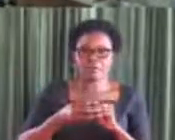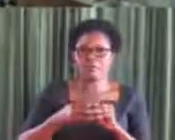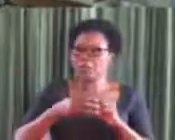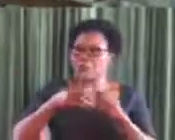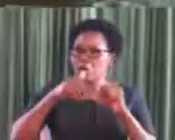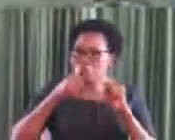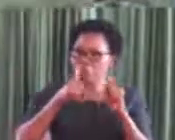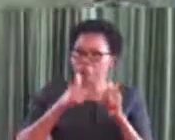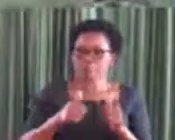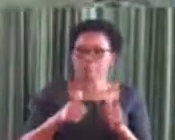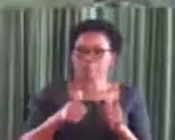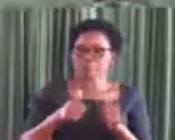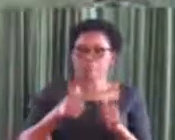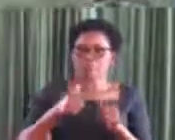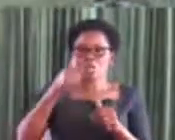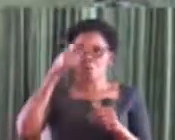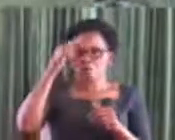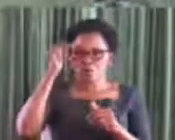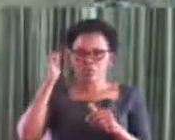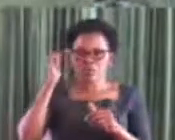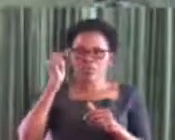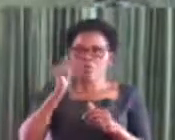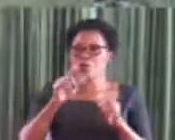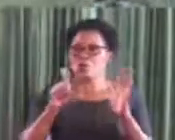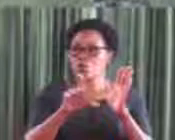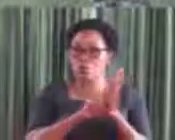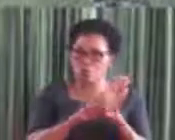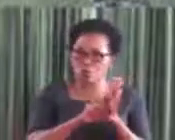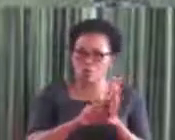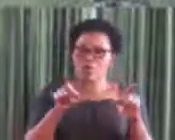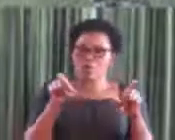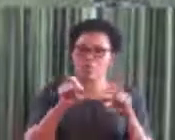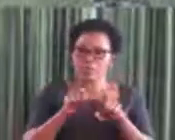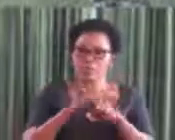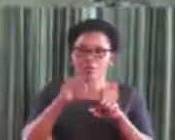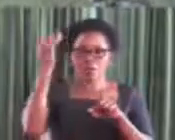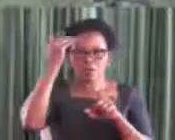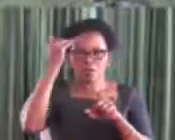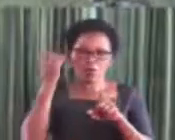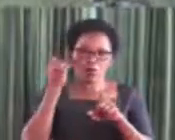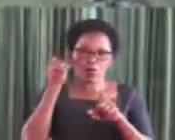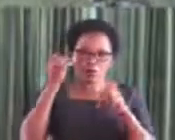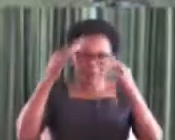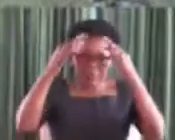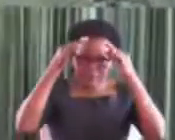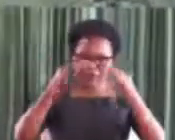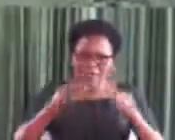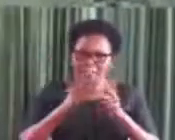jurisprudence. It has determined a very important case